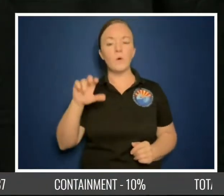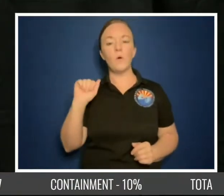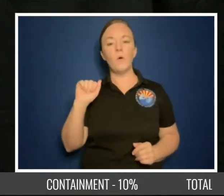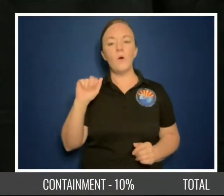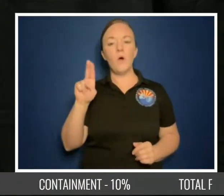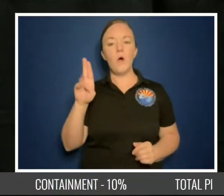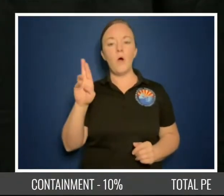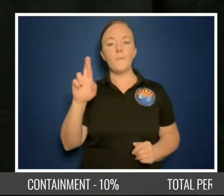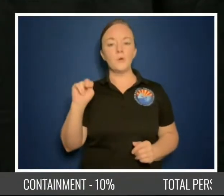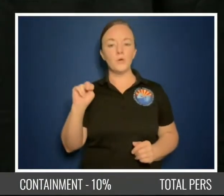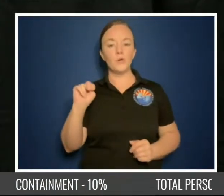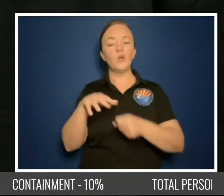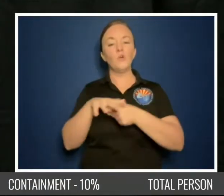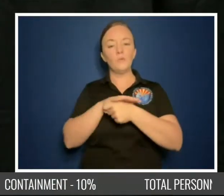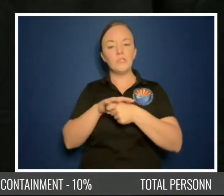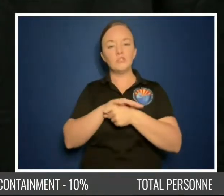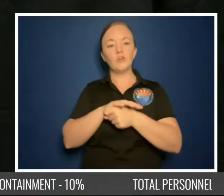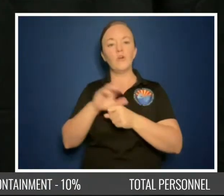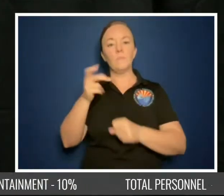Gym at